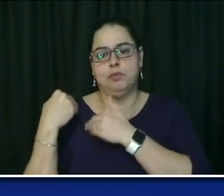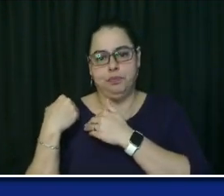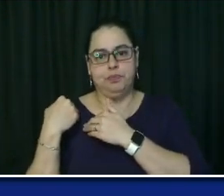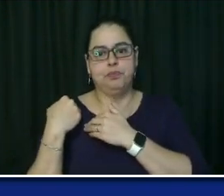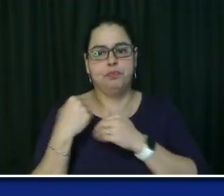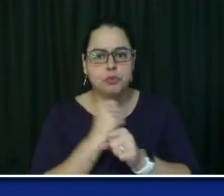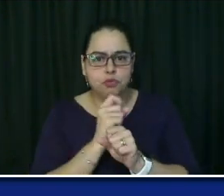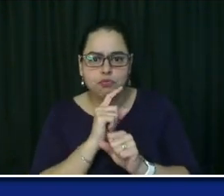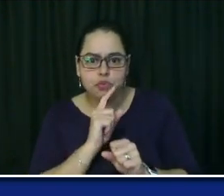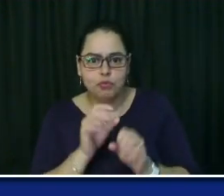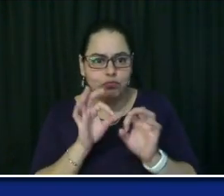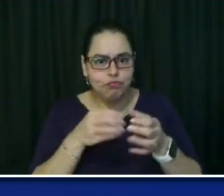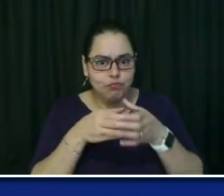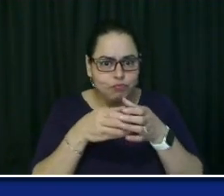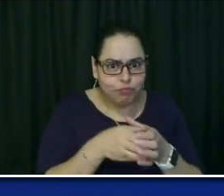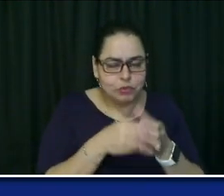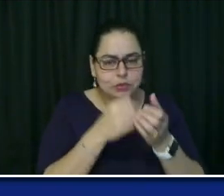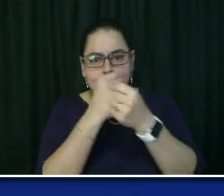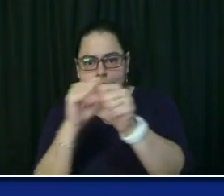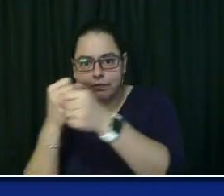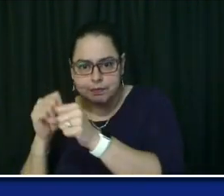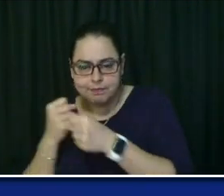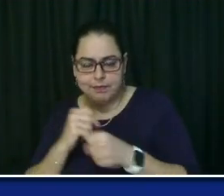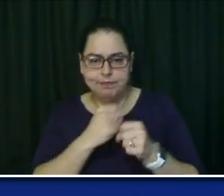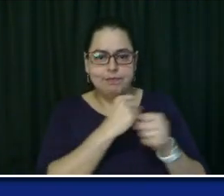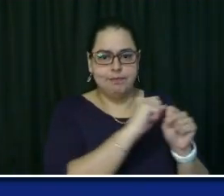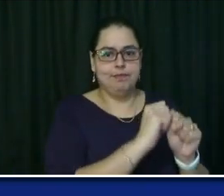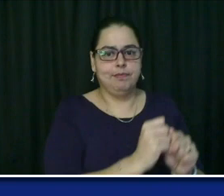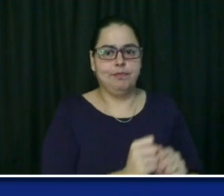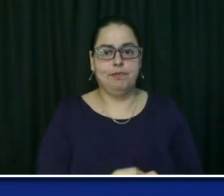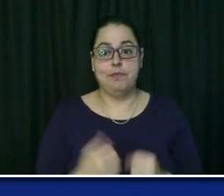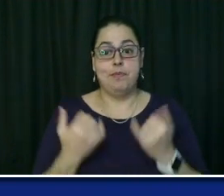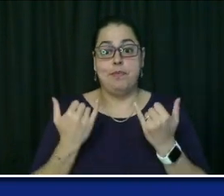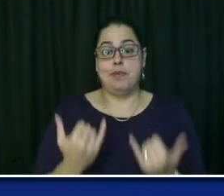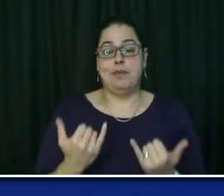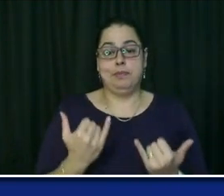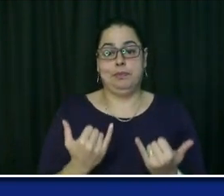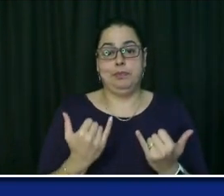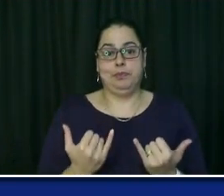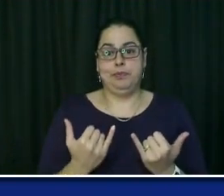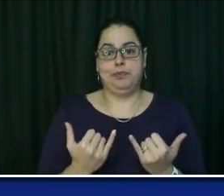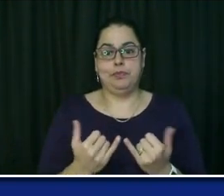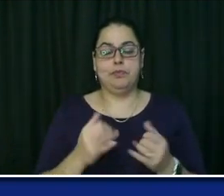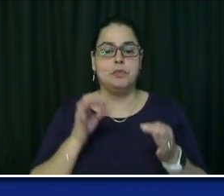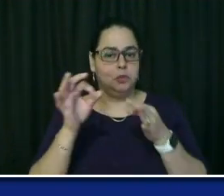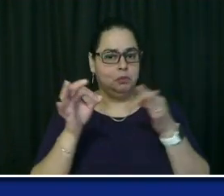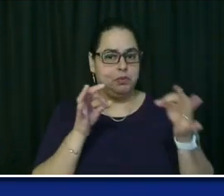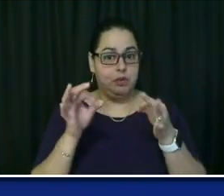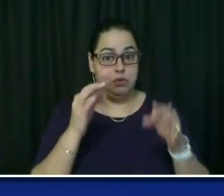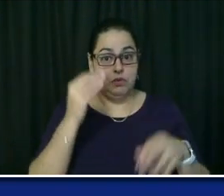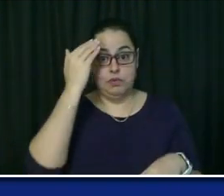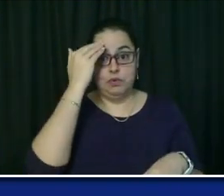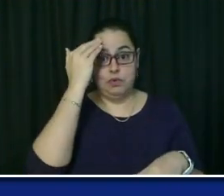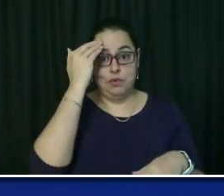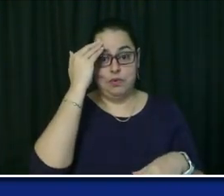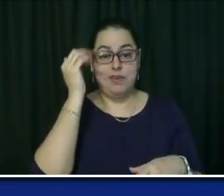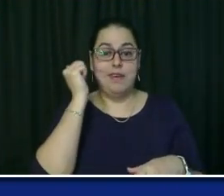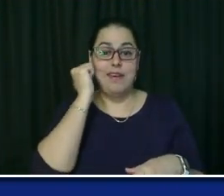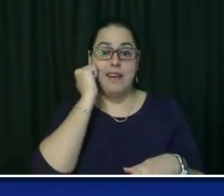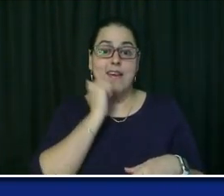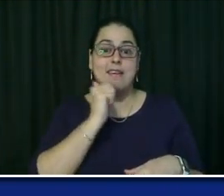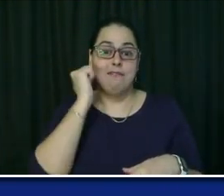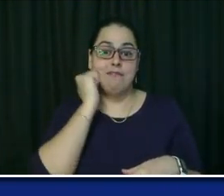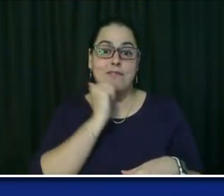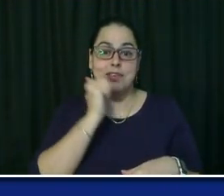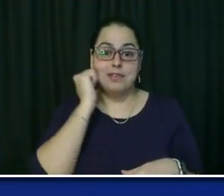different municipalities. Now, we put out every weekday from Westchester County a map of Westchester County, which indicates how many active